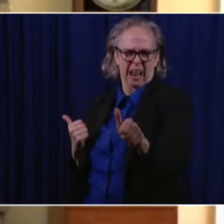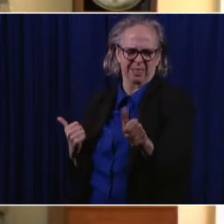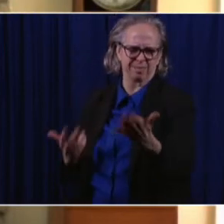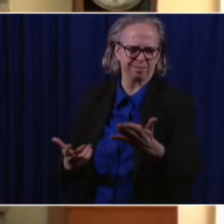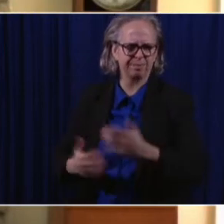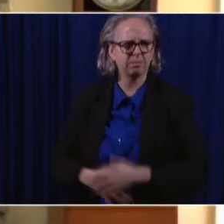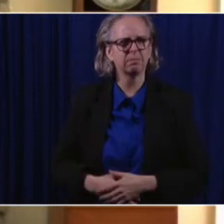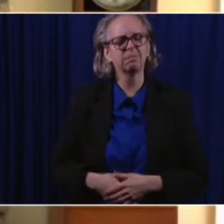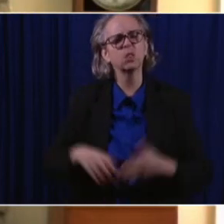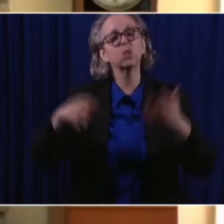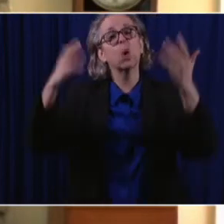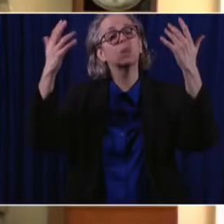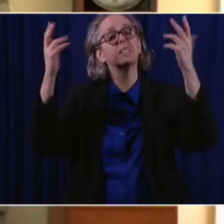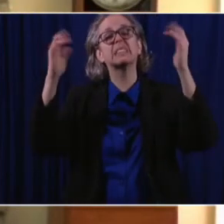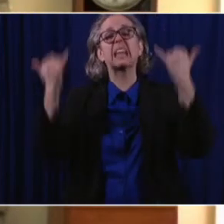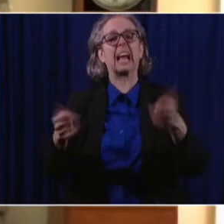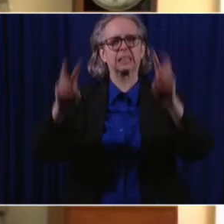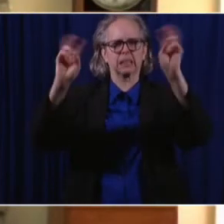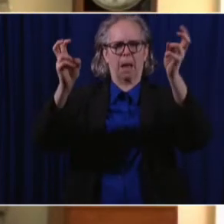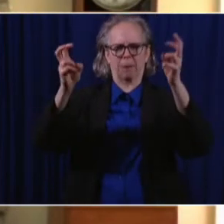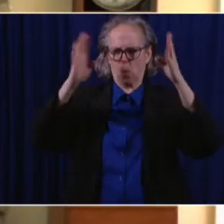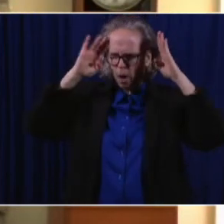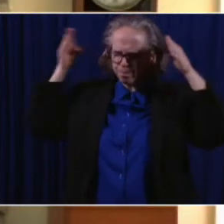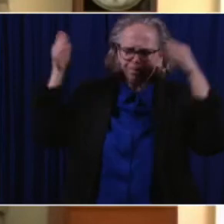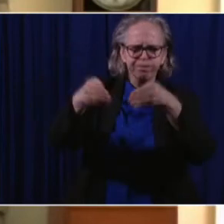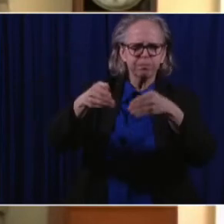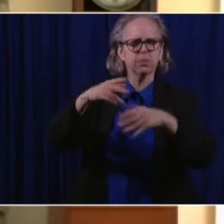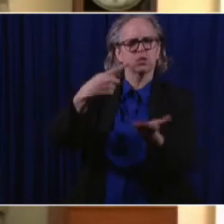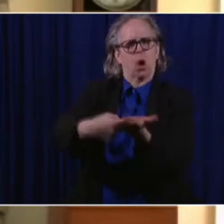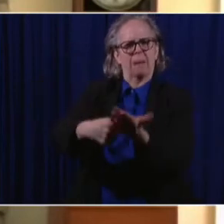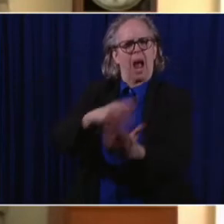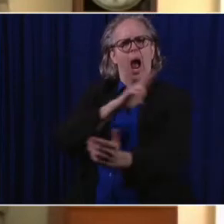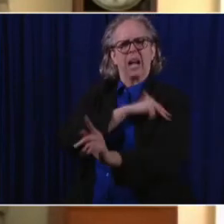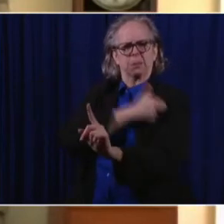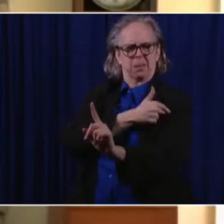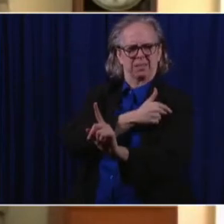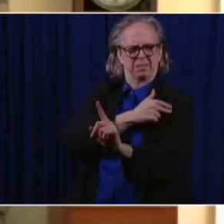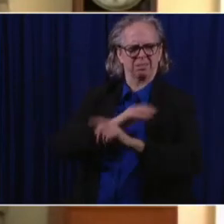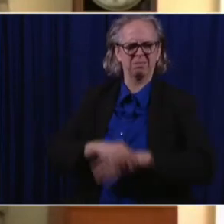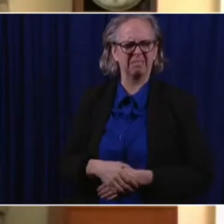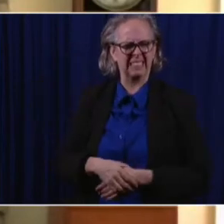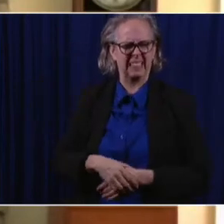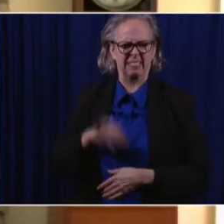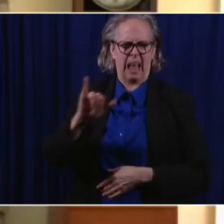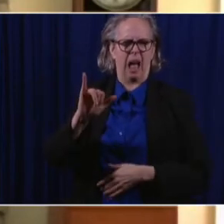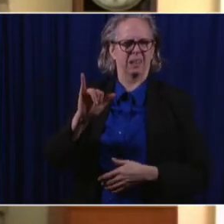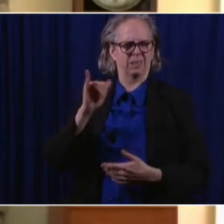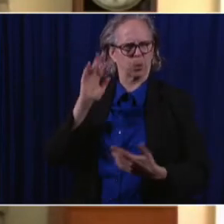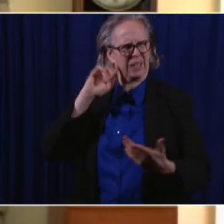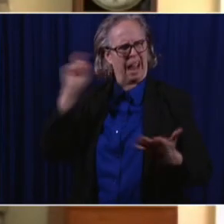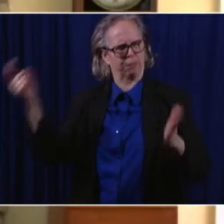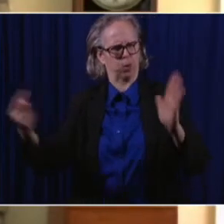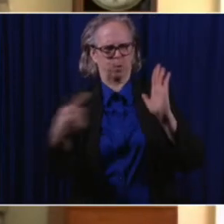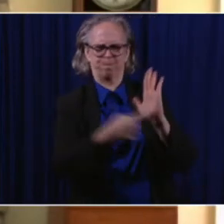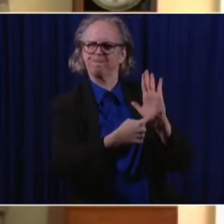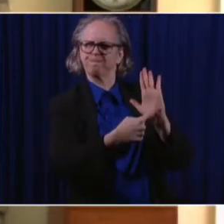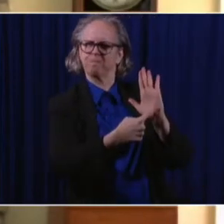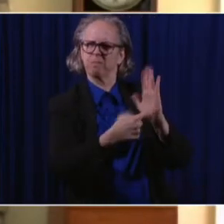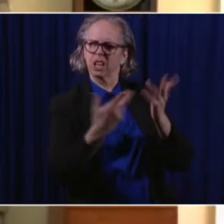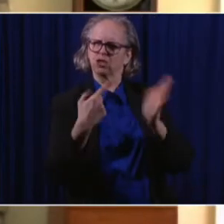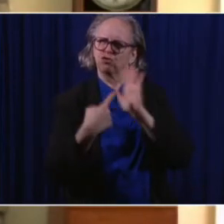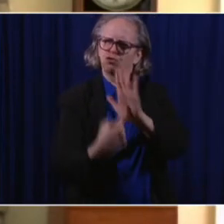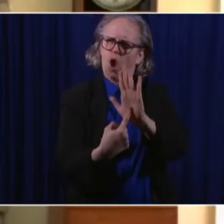what's happening in Ohio, the best way to do it is look at the hospitals, because these are numbers. This is a